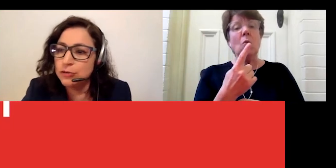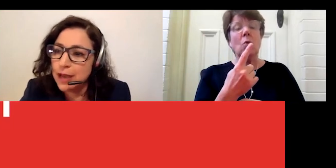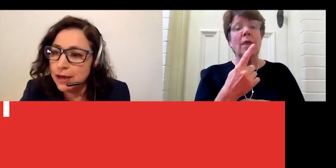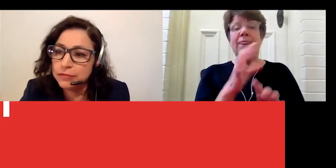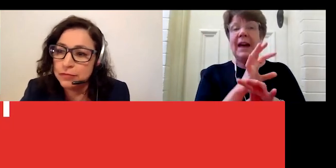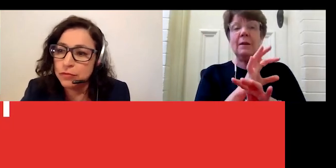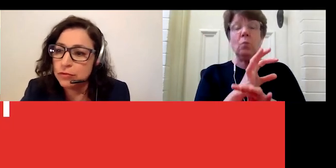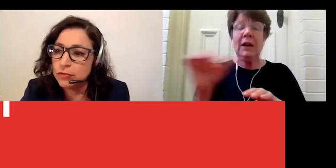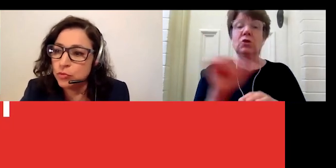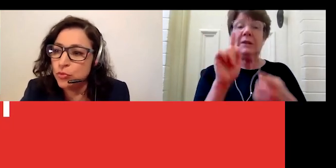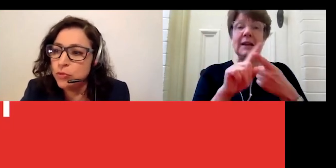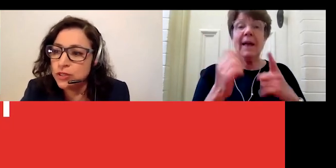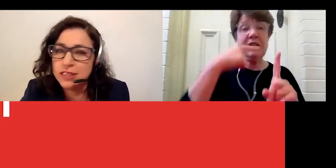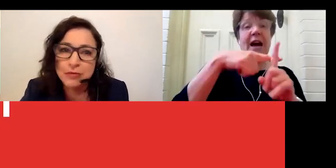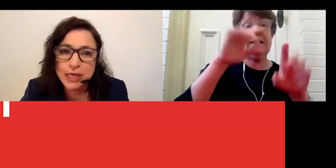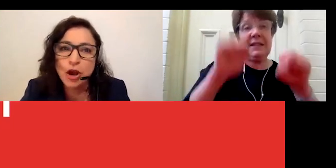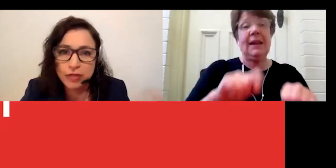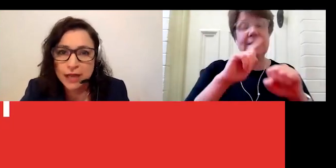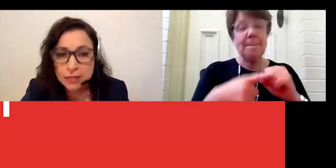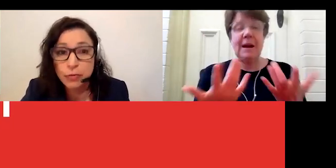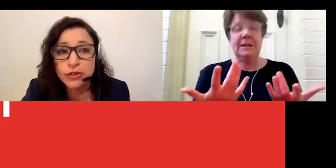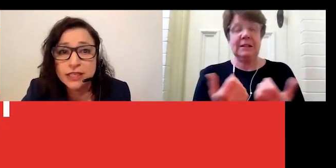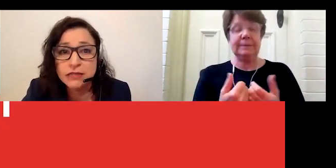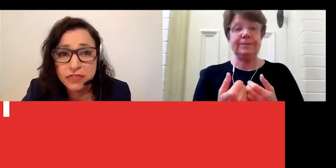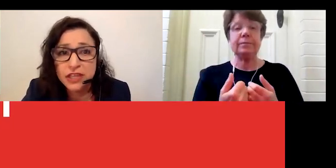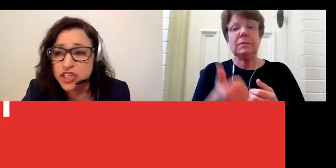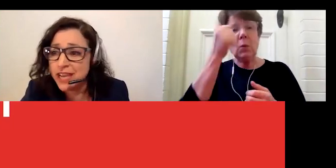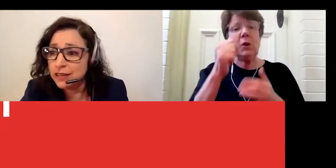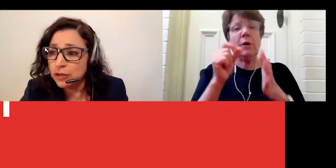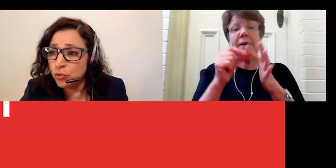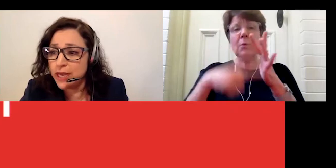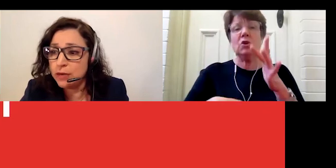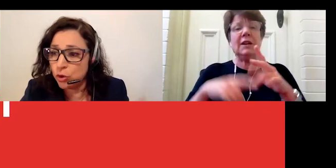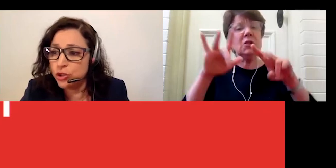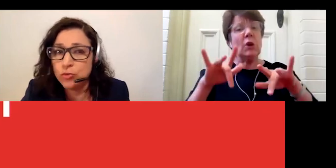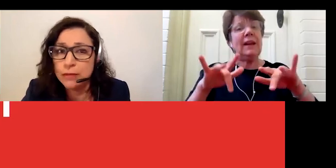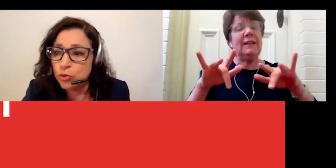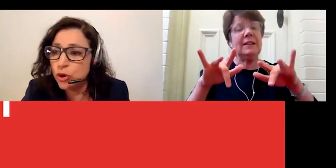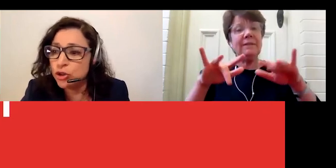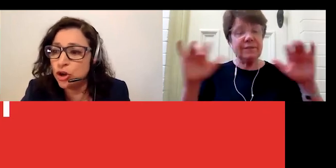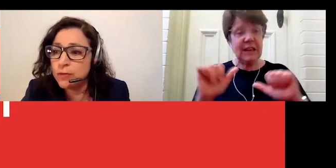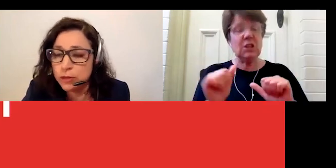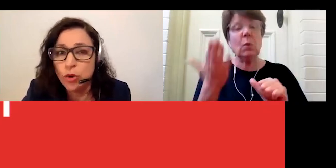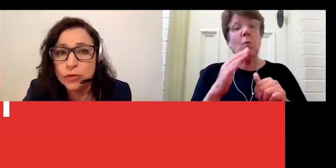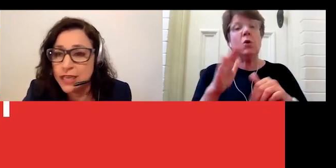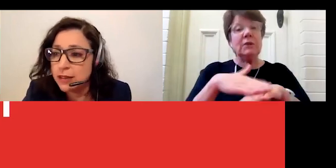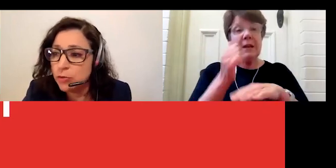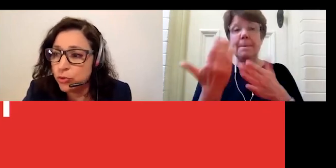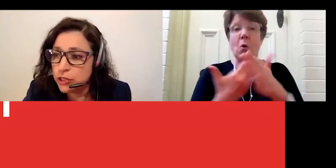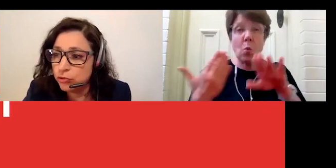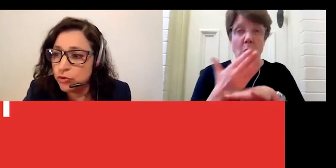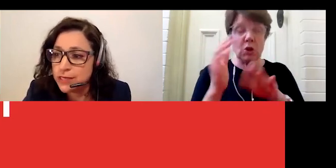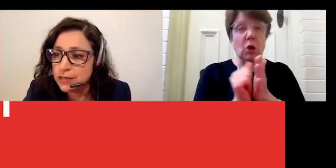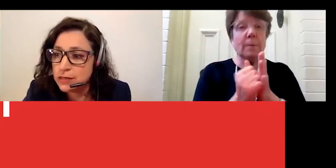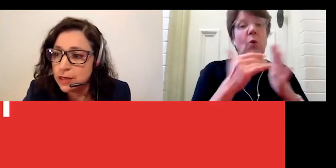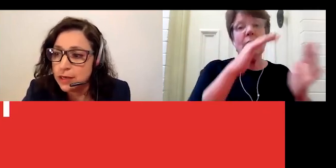So we know that this project isn't finished yet. We want to run more workshops. We want to gather more